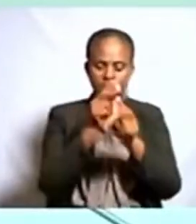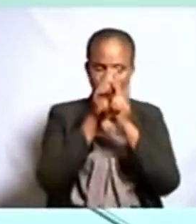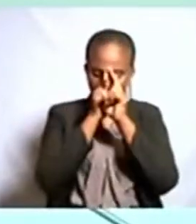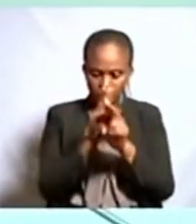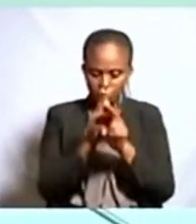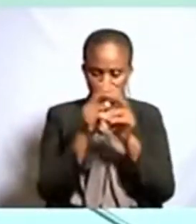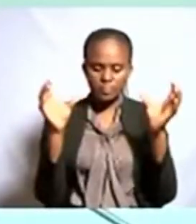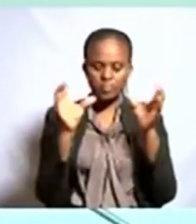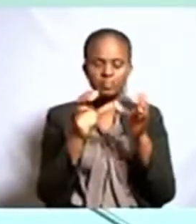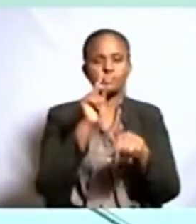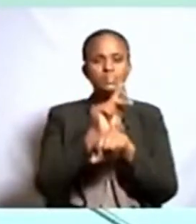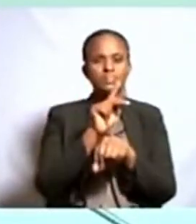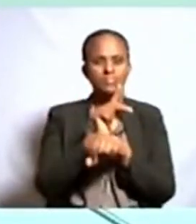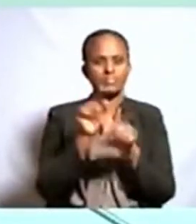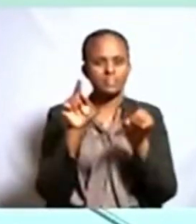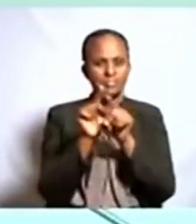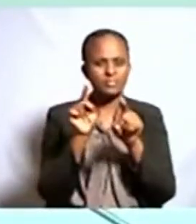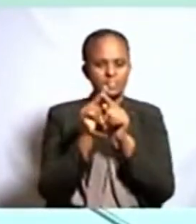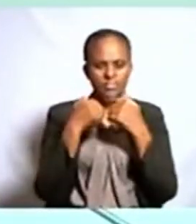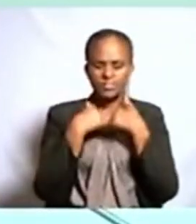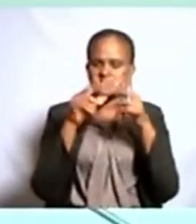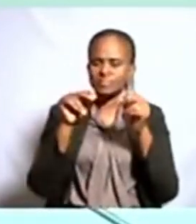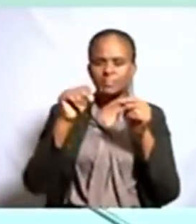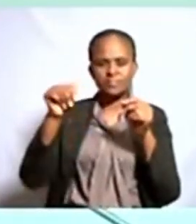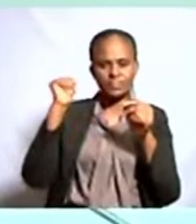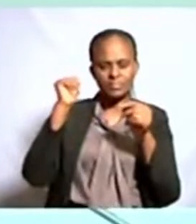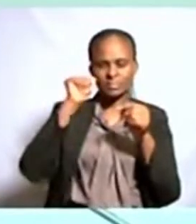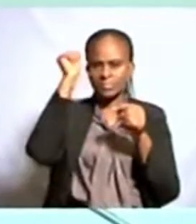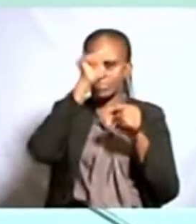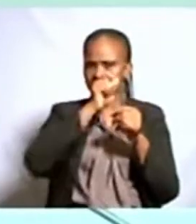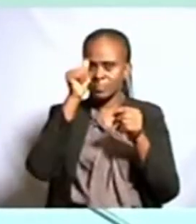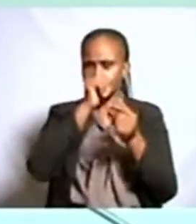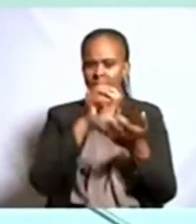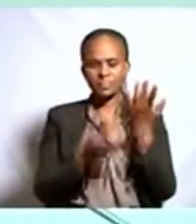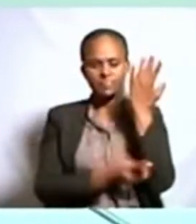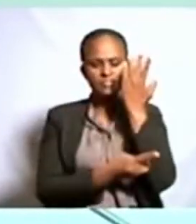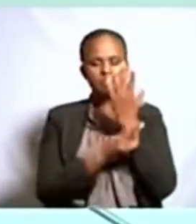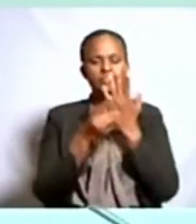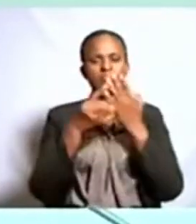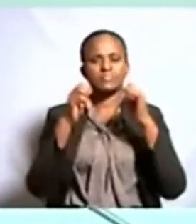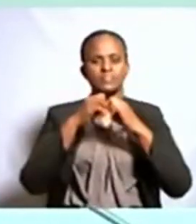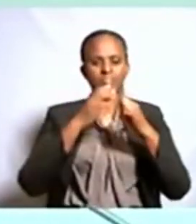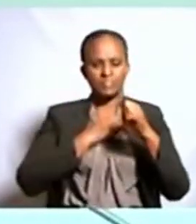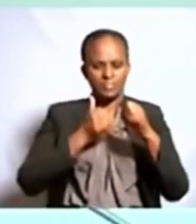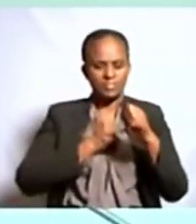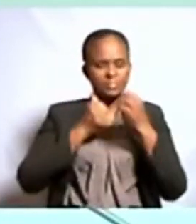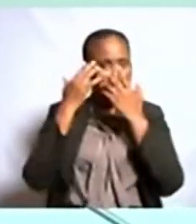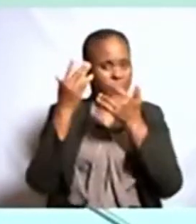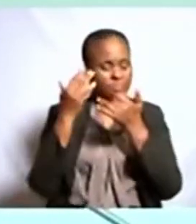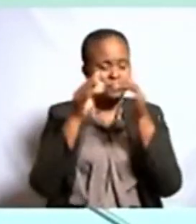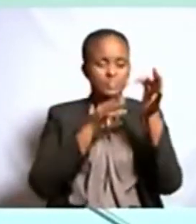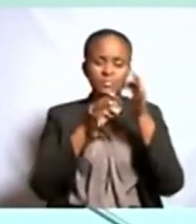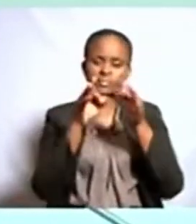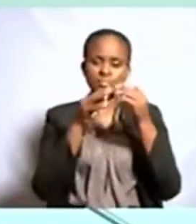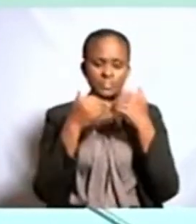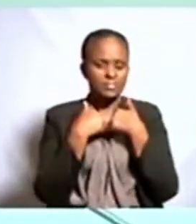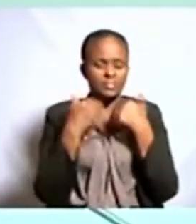Committee that the project sought for a no objection from Africa Development Bank. Further, I wish to state that there was